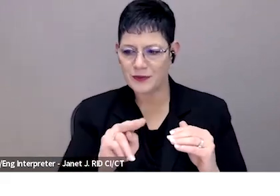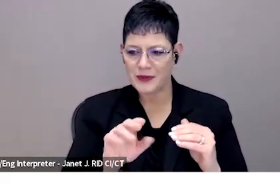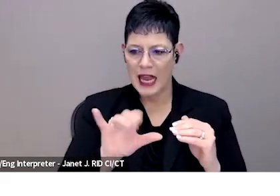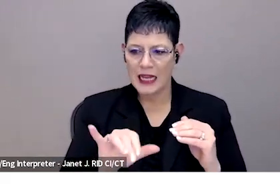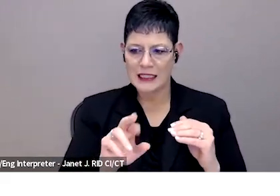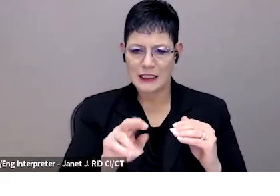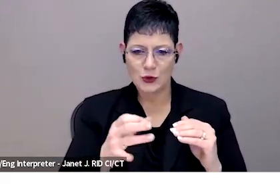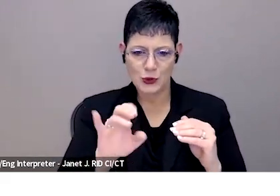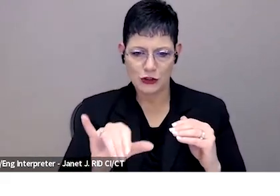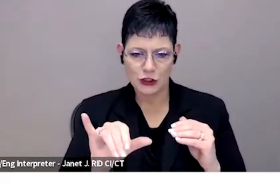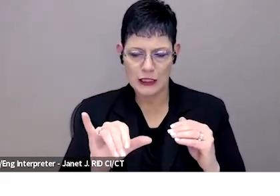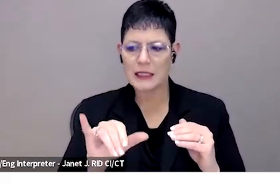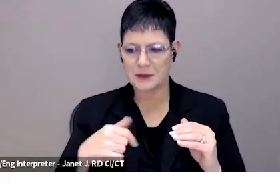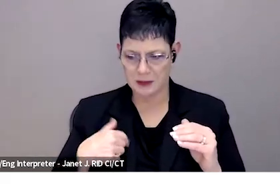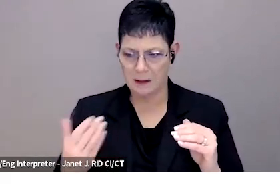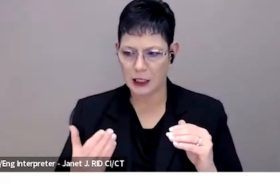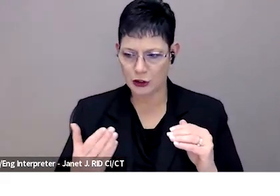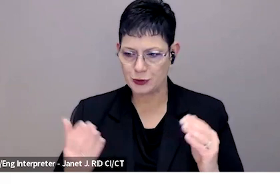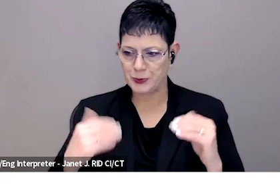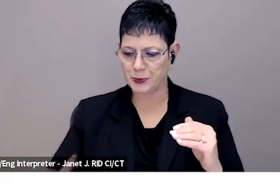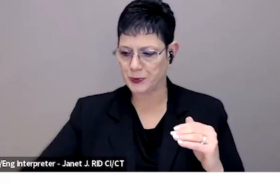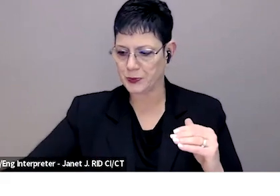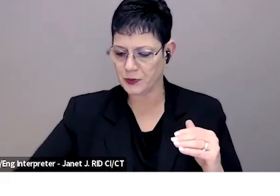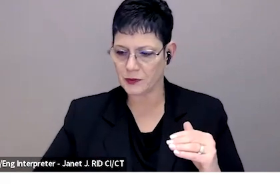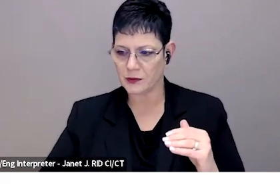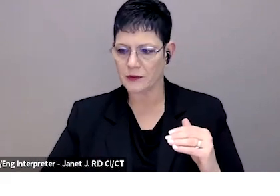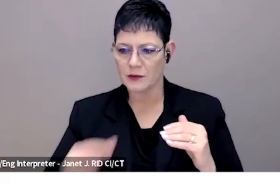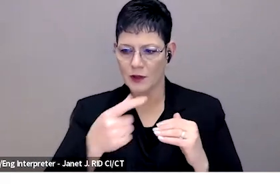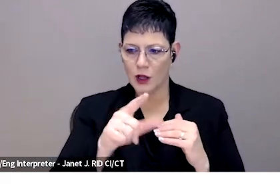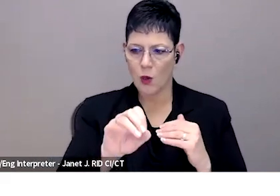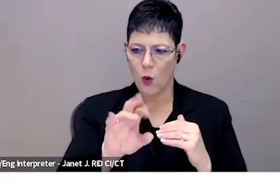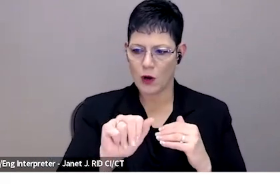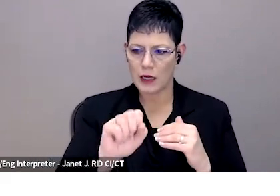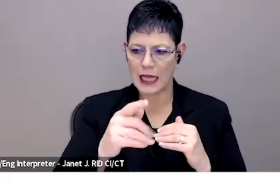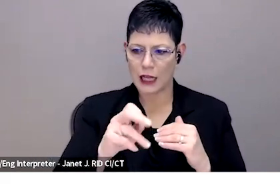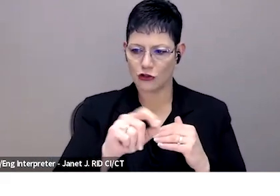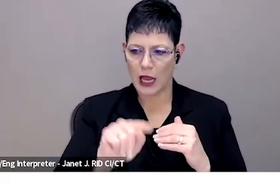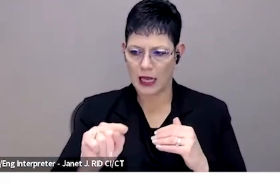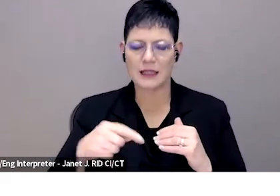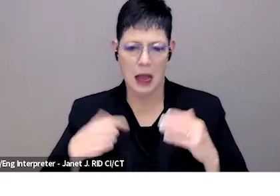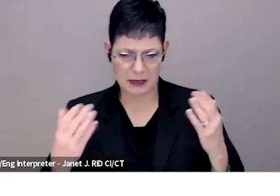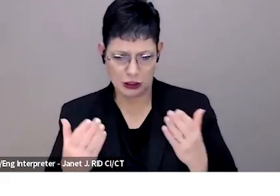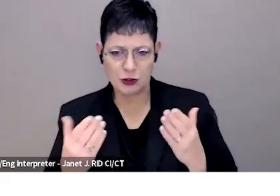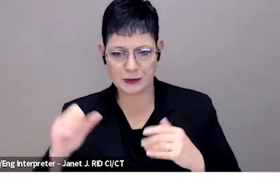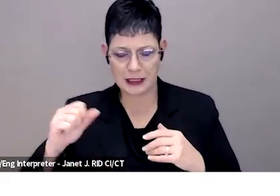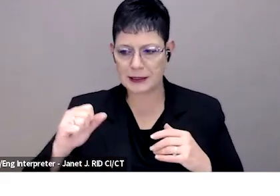Nancy Ritchie. I'm here. Gloria Sanchez. I'm here.